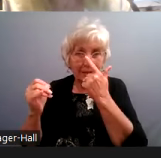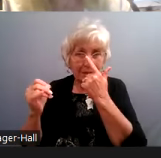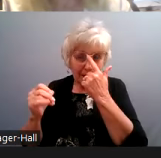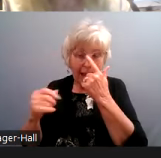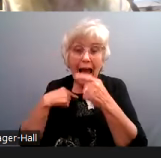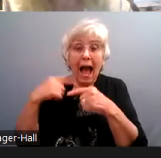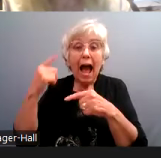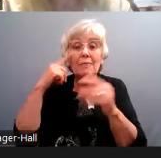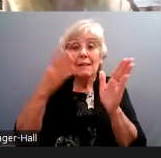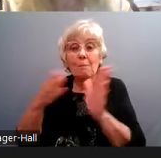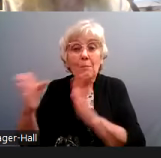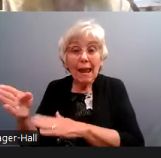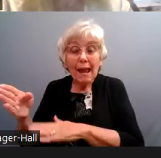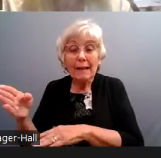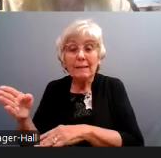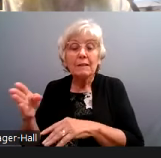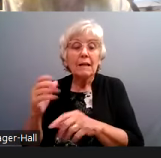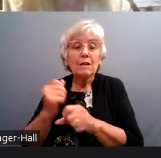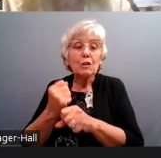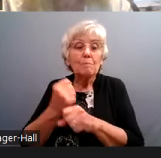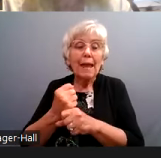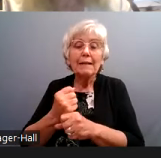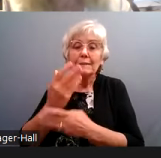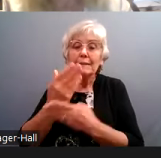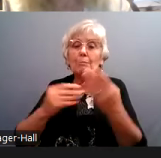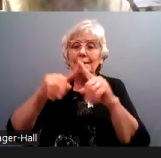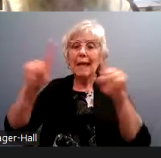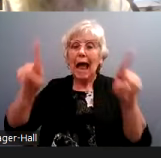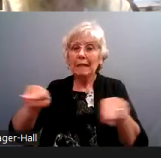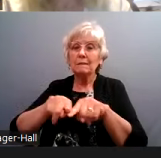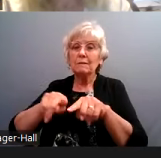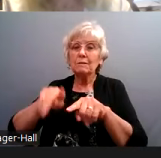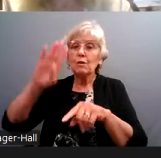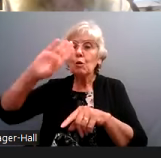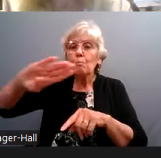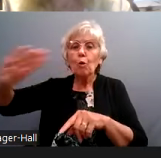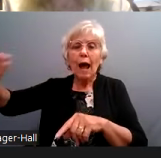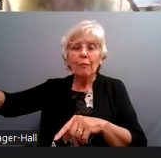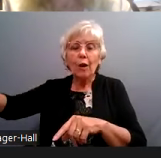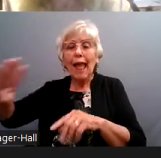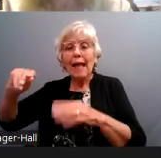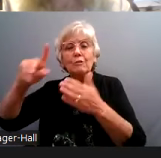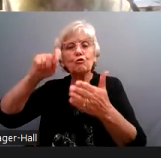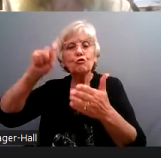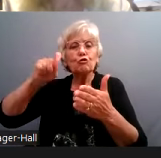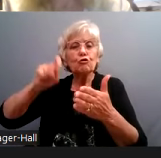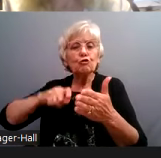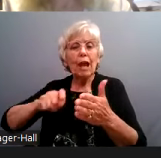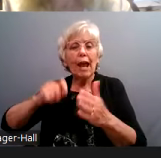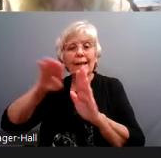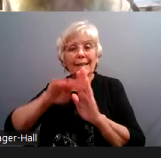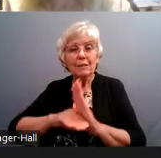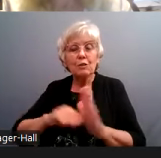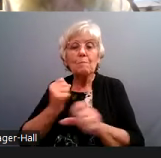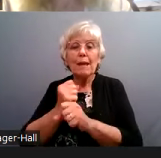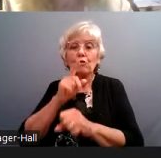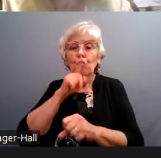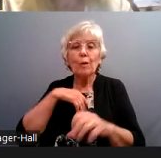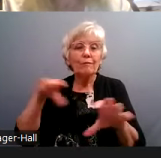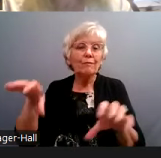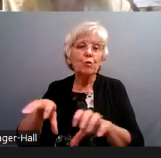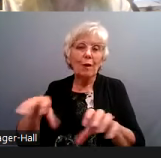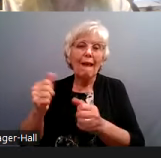is to make more, to make some signage to put out there and some checklists to make sure that everything gets done, you know, when